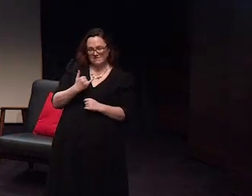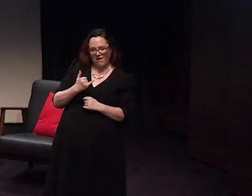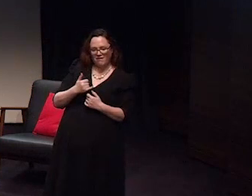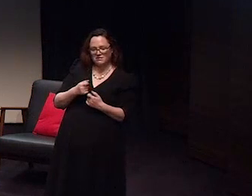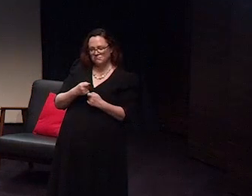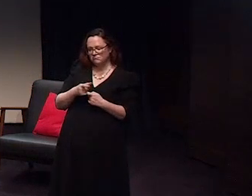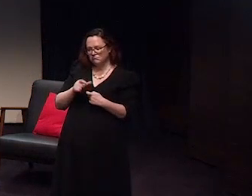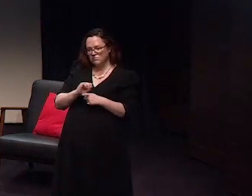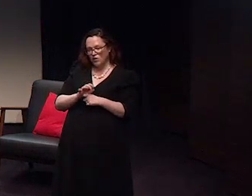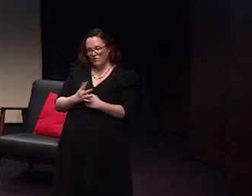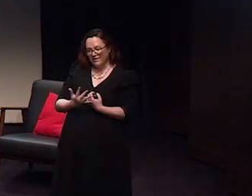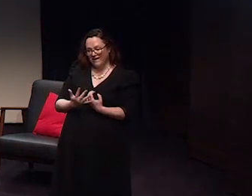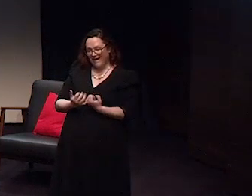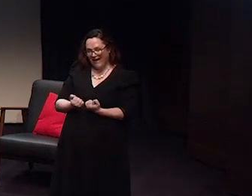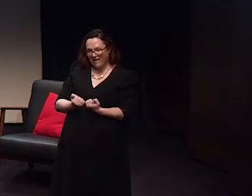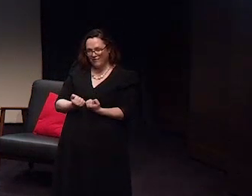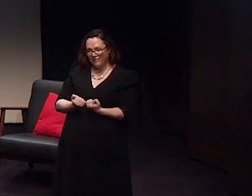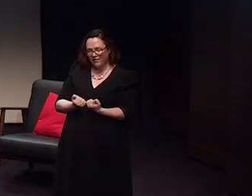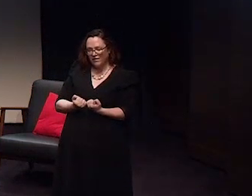influenced by the use of live video.